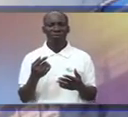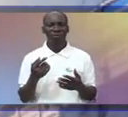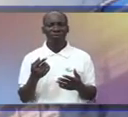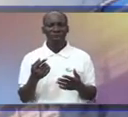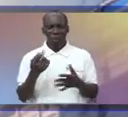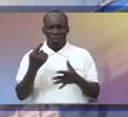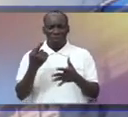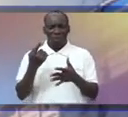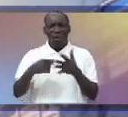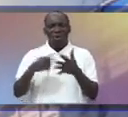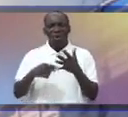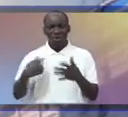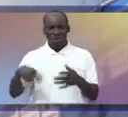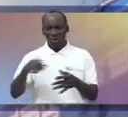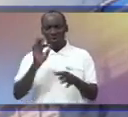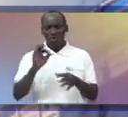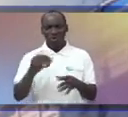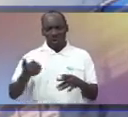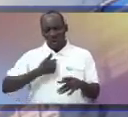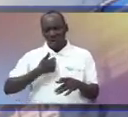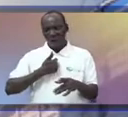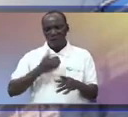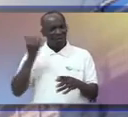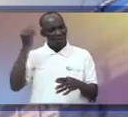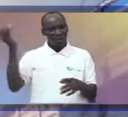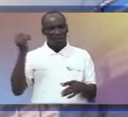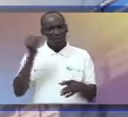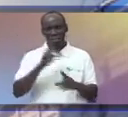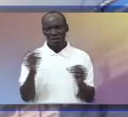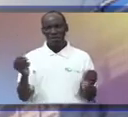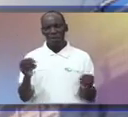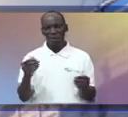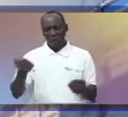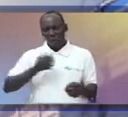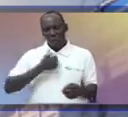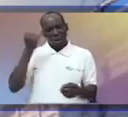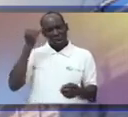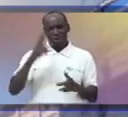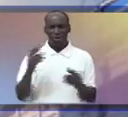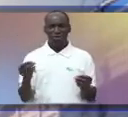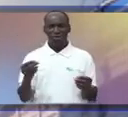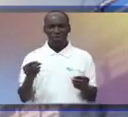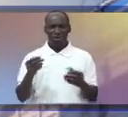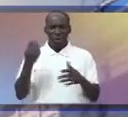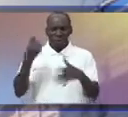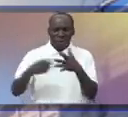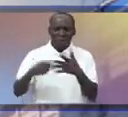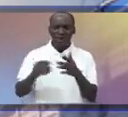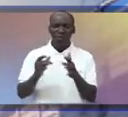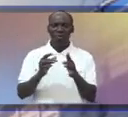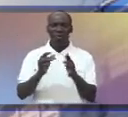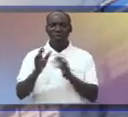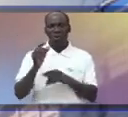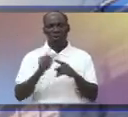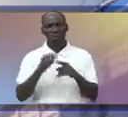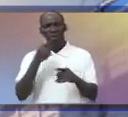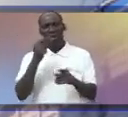mu sɛ yɛka mfiri bible mu na sɔfo no sɛ mamfii yɛn nti wo nso woyɛ woadwene sɛ womfii yɛn a wonim sɛ womfii